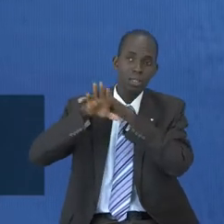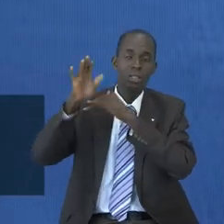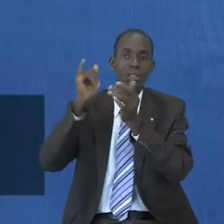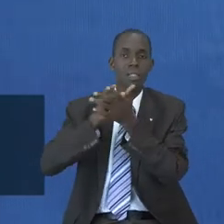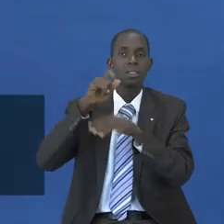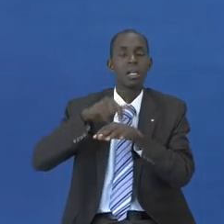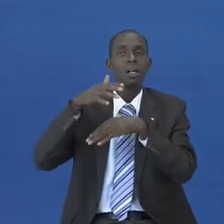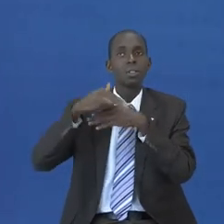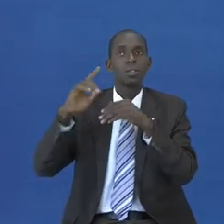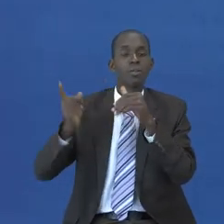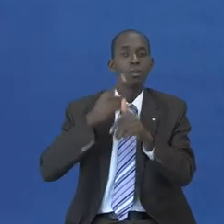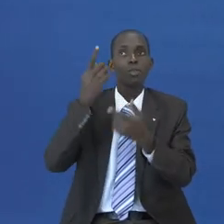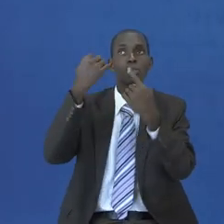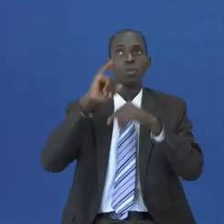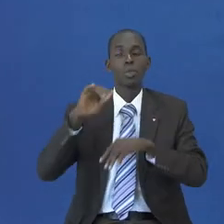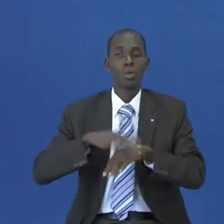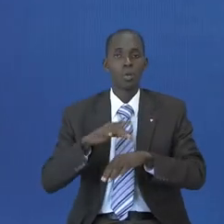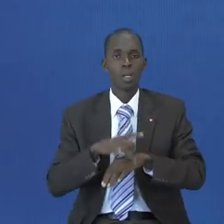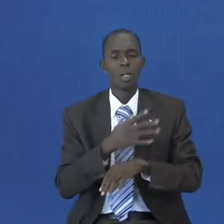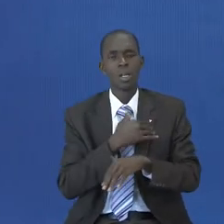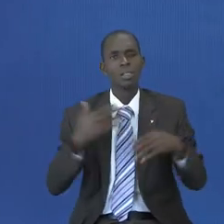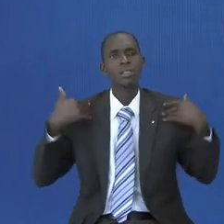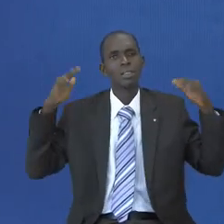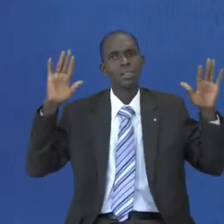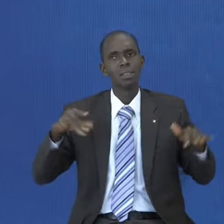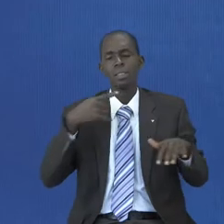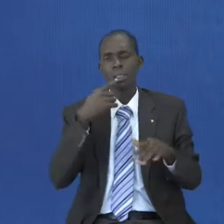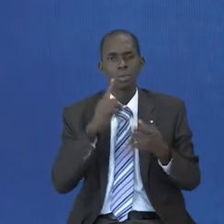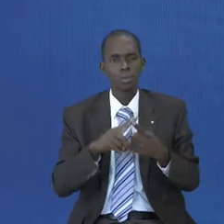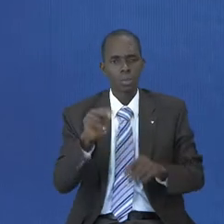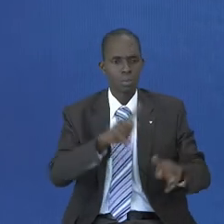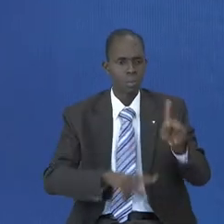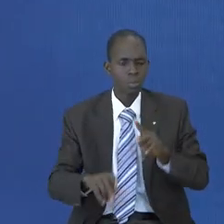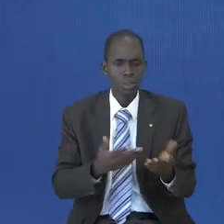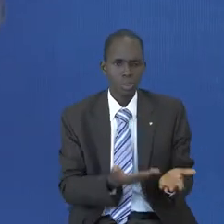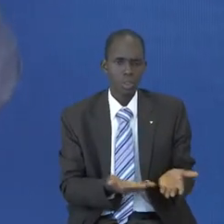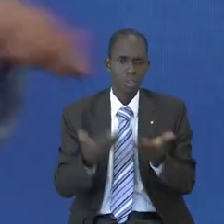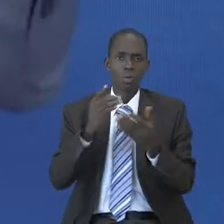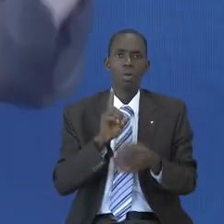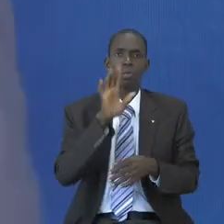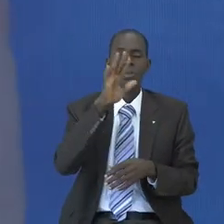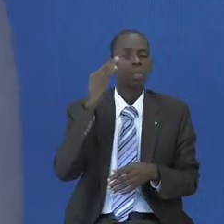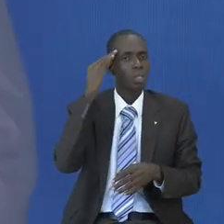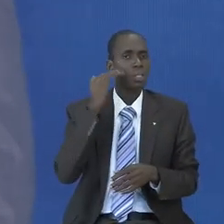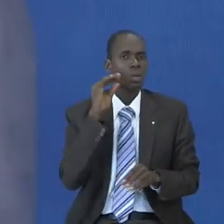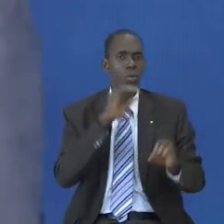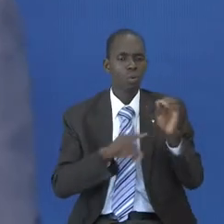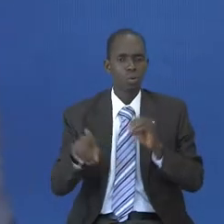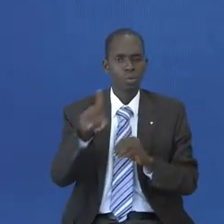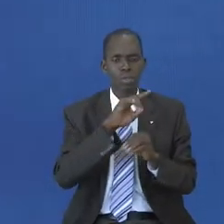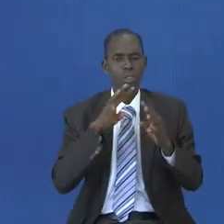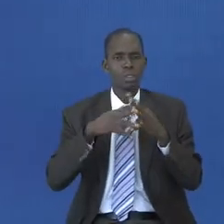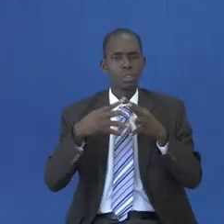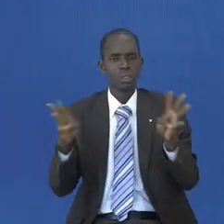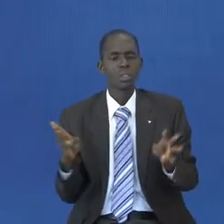the earth. And then the angel said, lift up your head, so ye gates, and let the King of glory, is brought